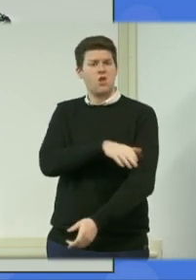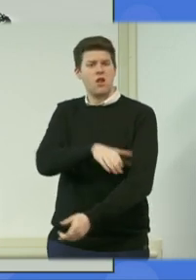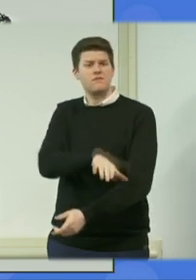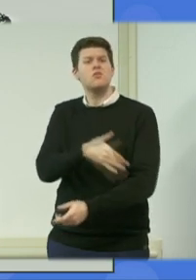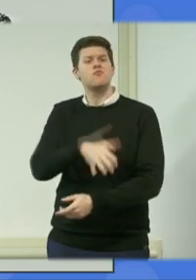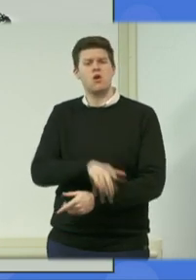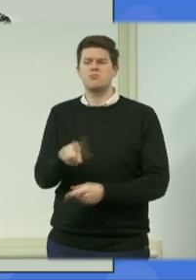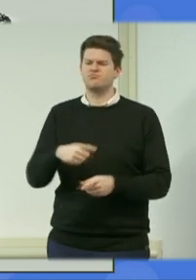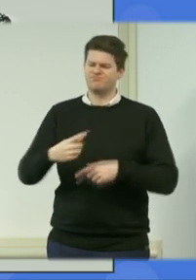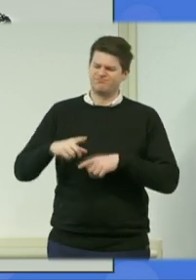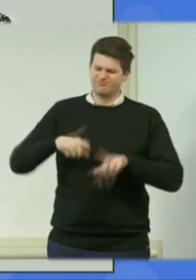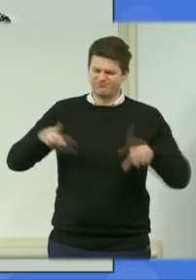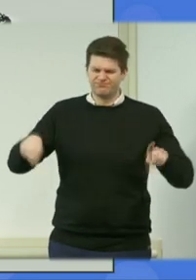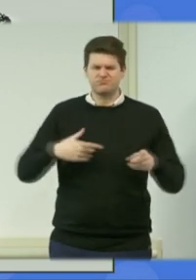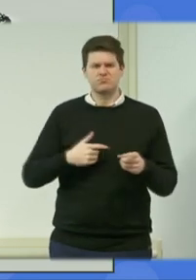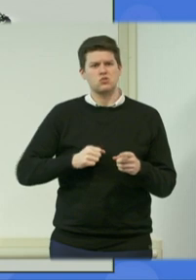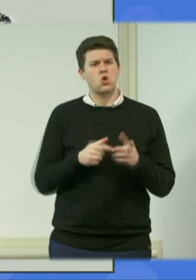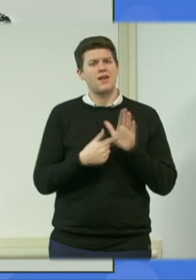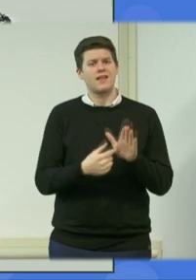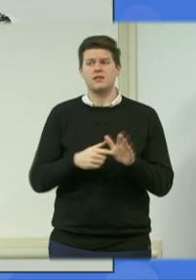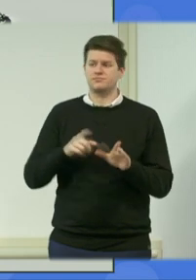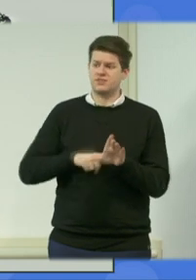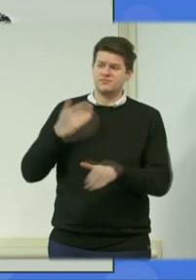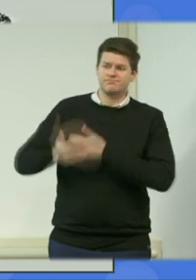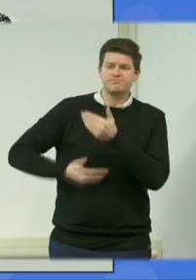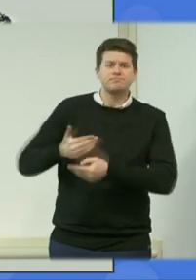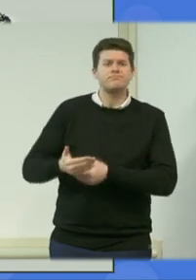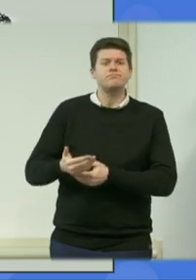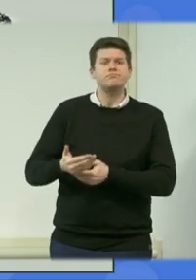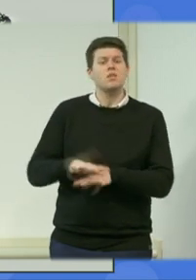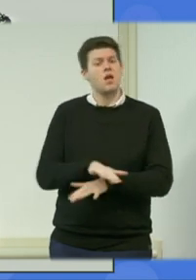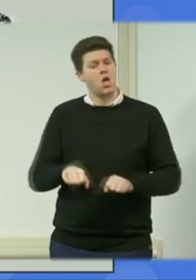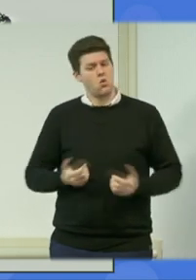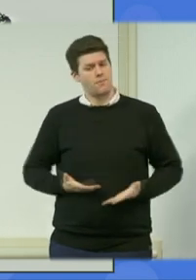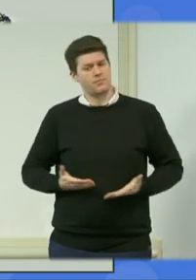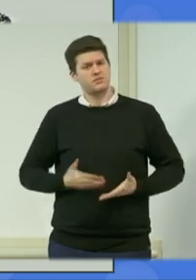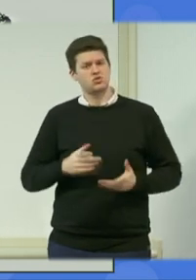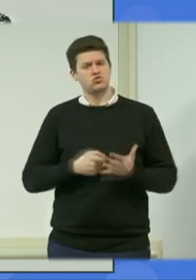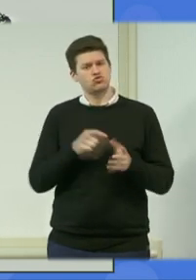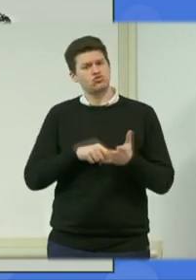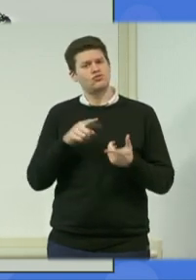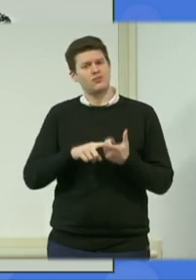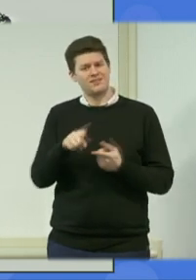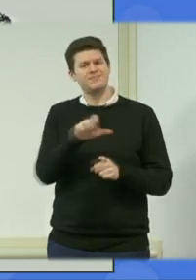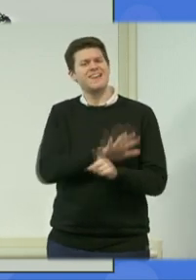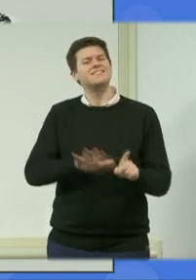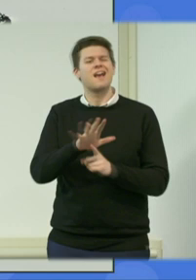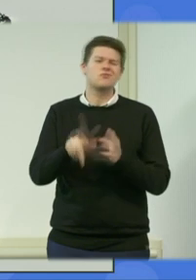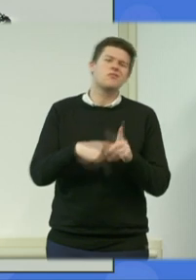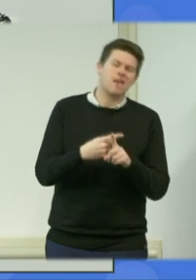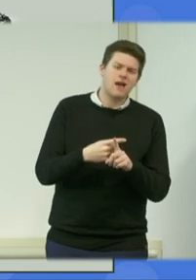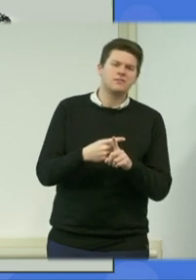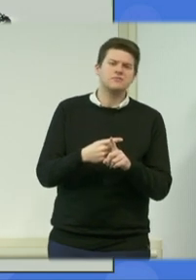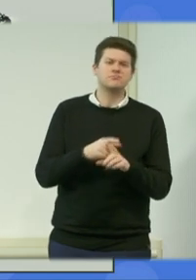various Scotland Acts in the last few years. Business rates are a kind of national tax set nationally but collected locally.